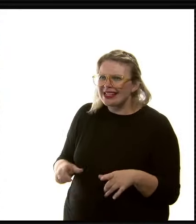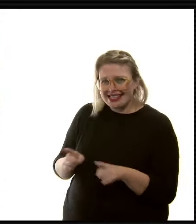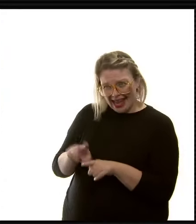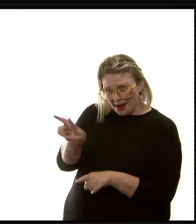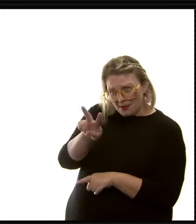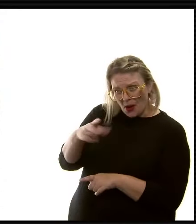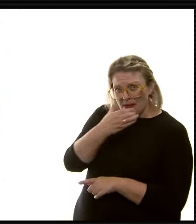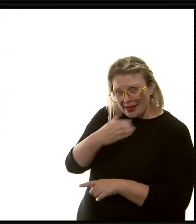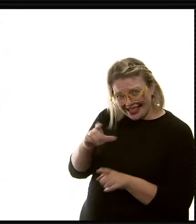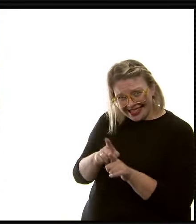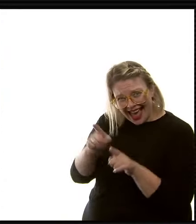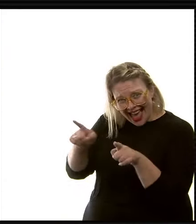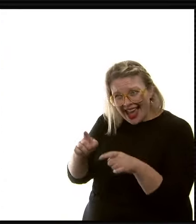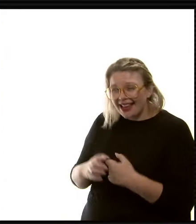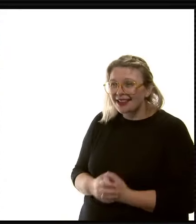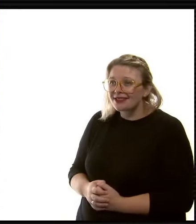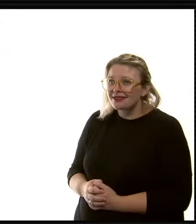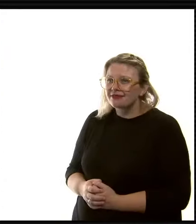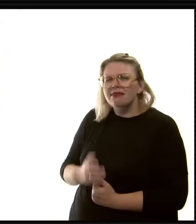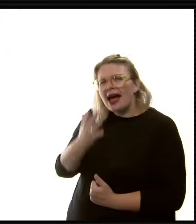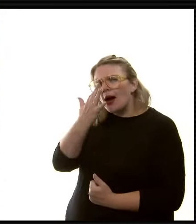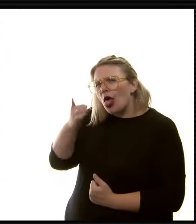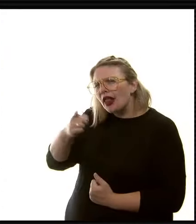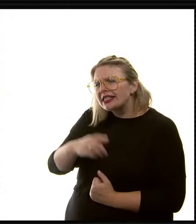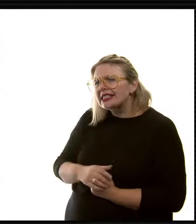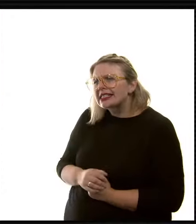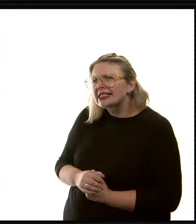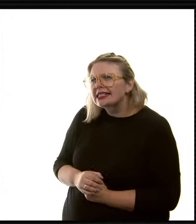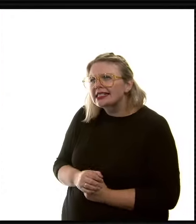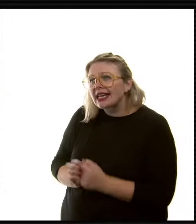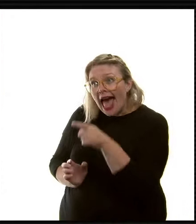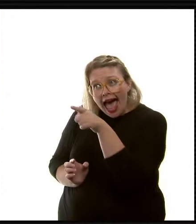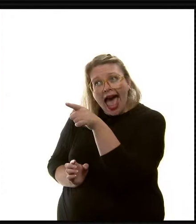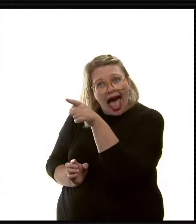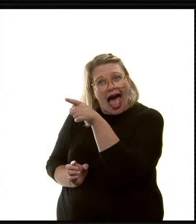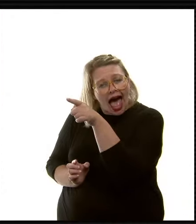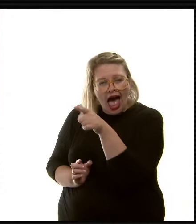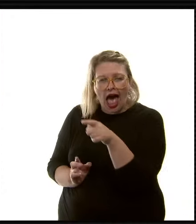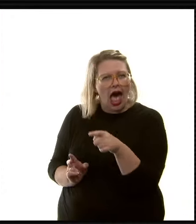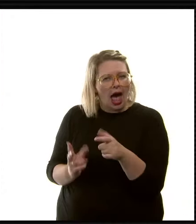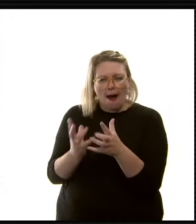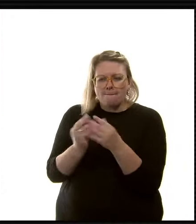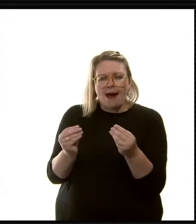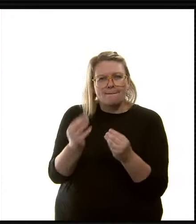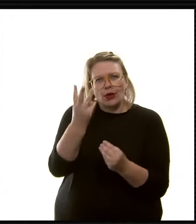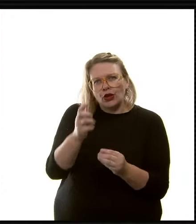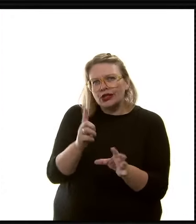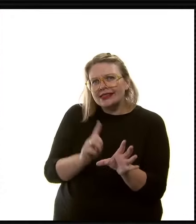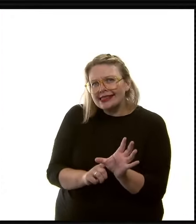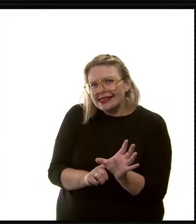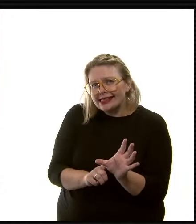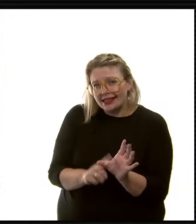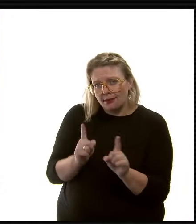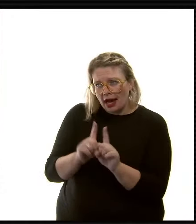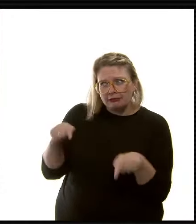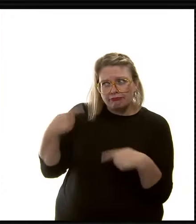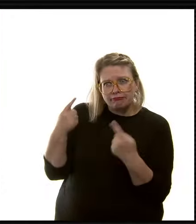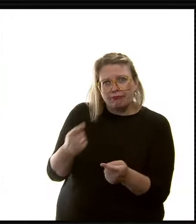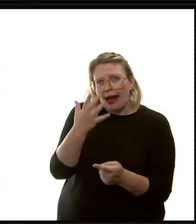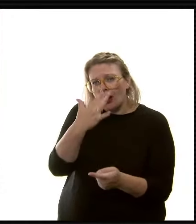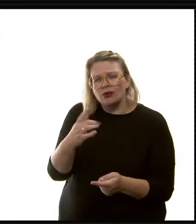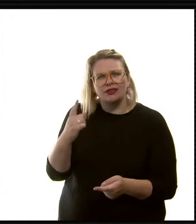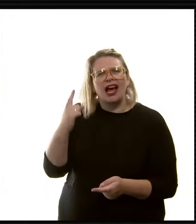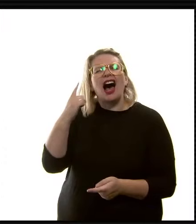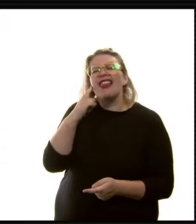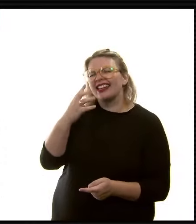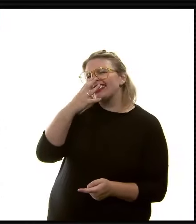I. Yeah. How old is Magisto? Well, we haven't seen him for almost 30 years, but we don't know how old he is. I hope he's 90 years